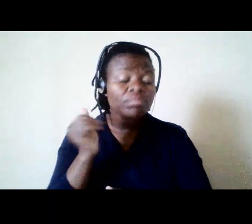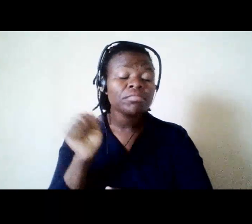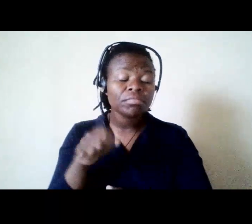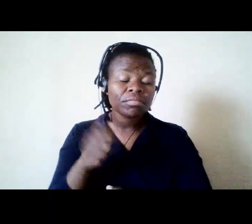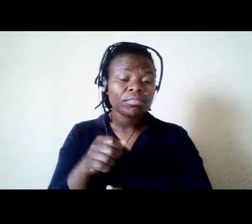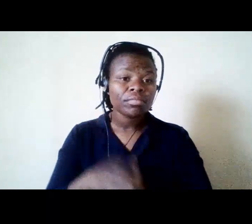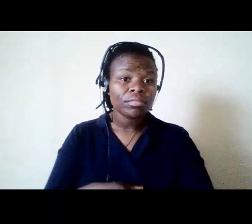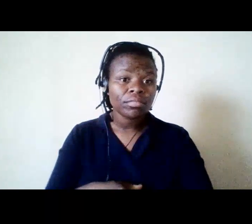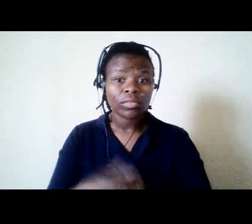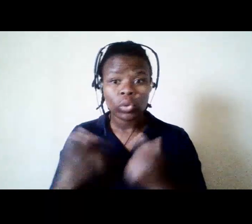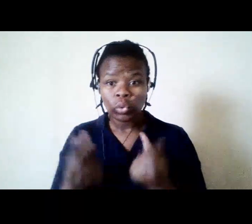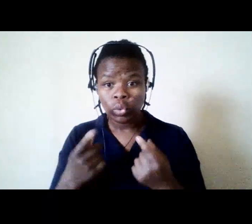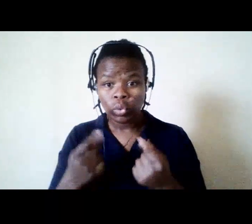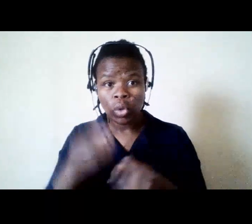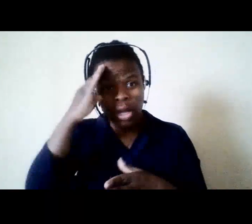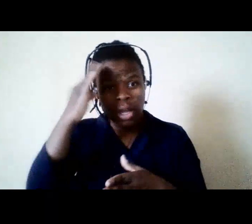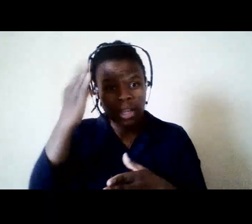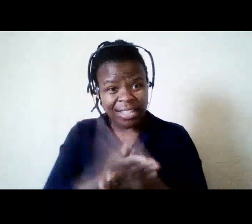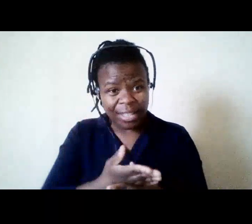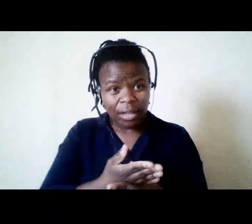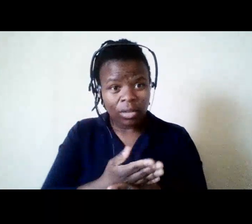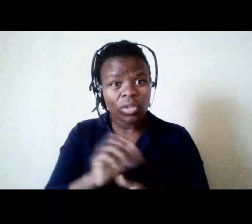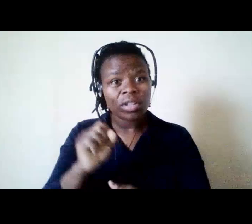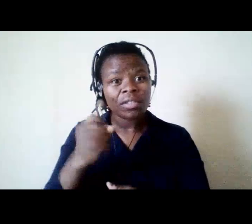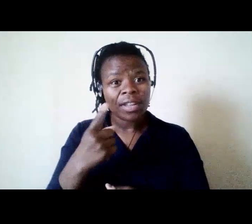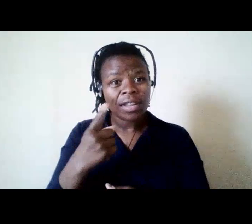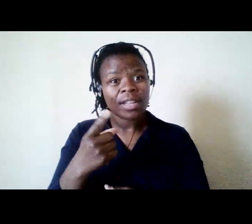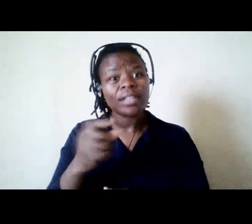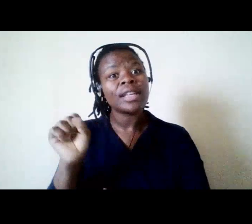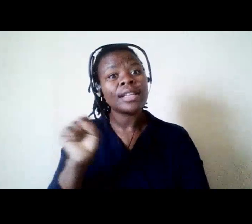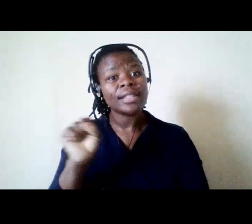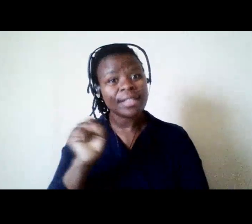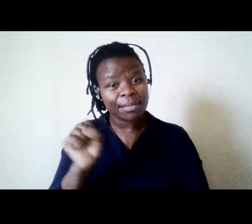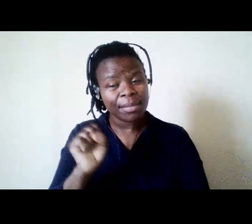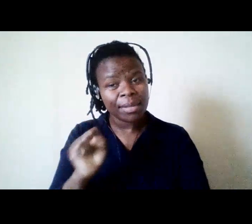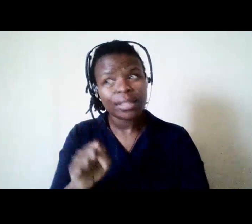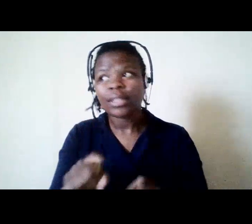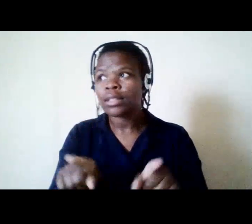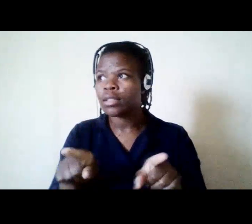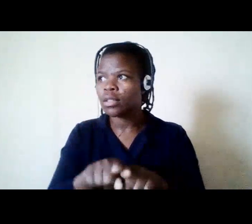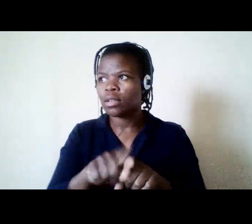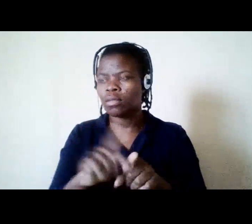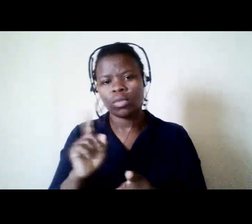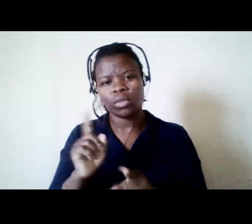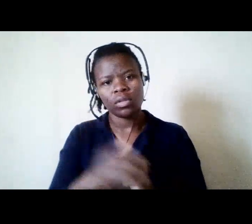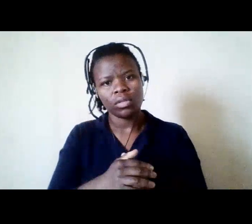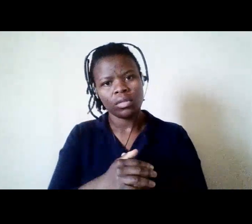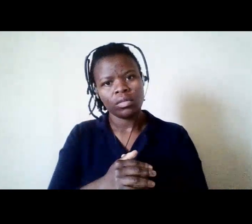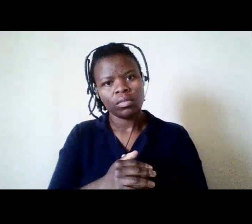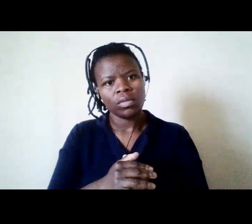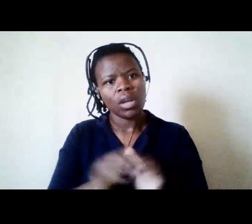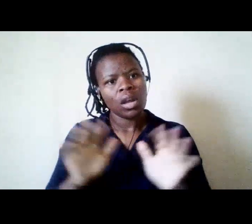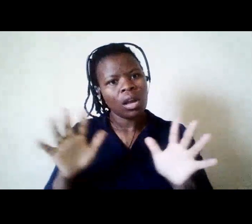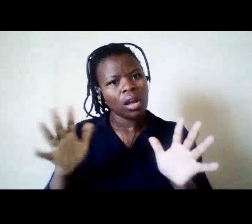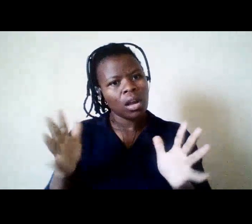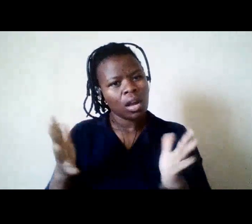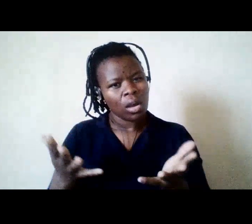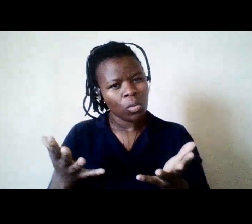the psychology of oppression in first semester, if you remember, and disability as diversity. How